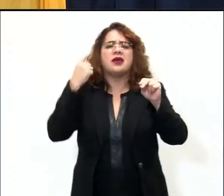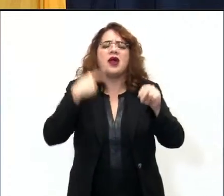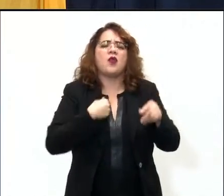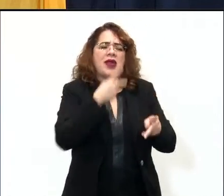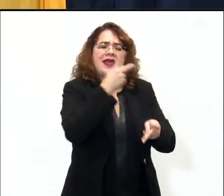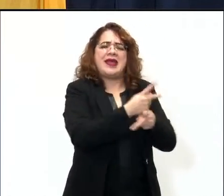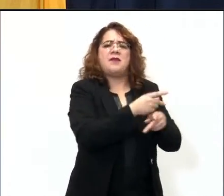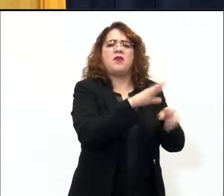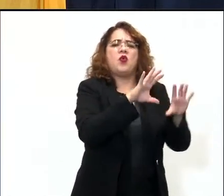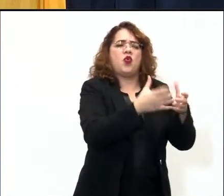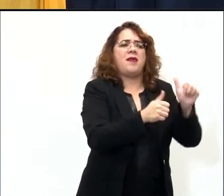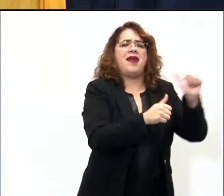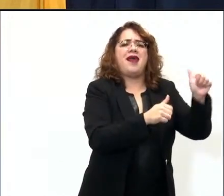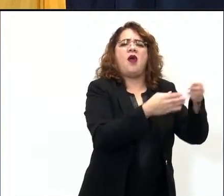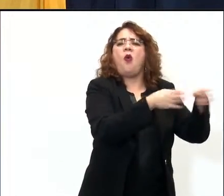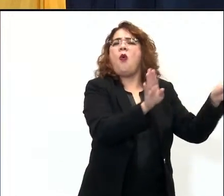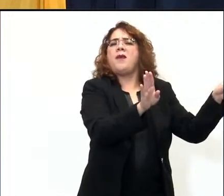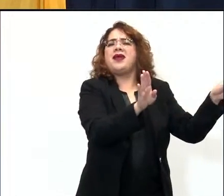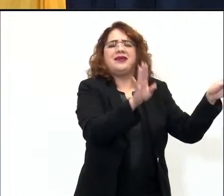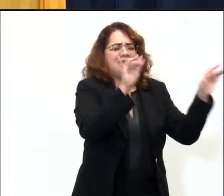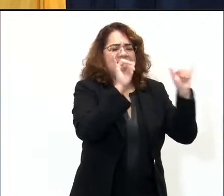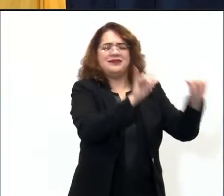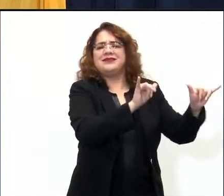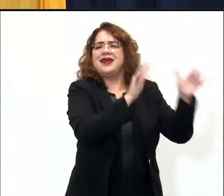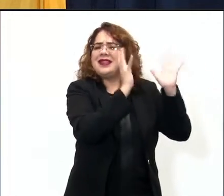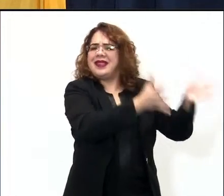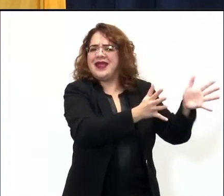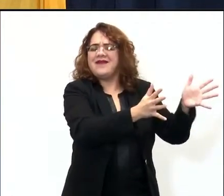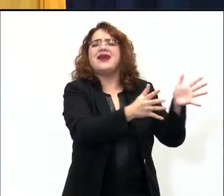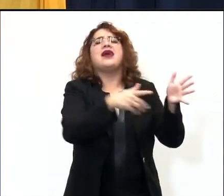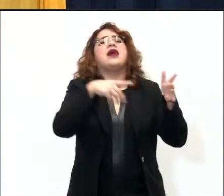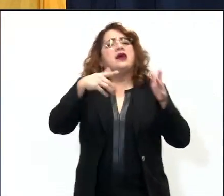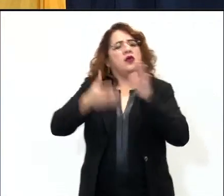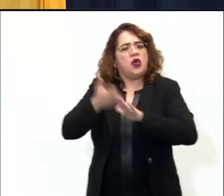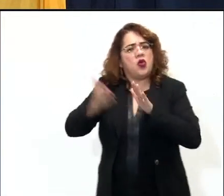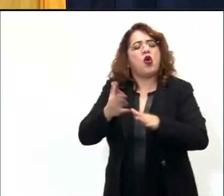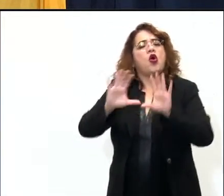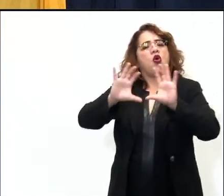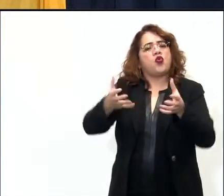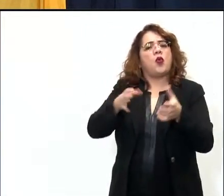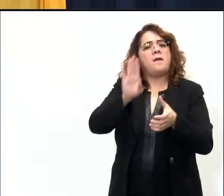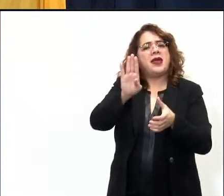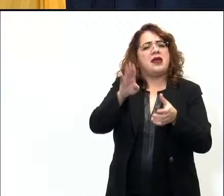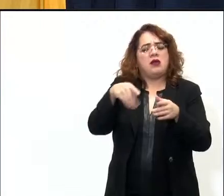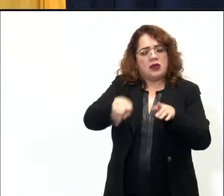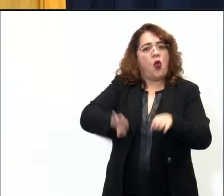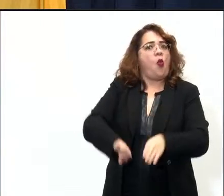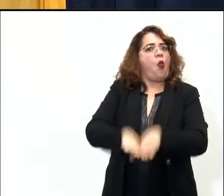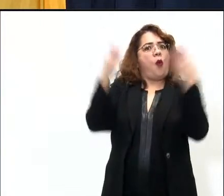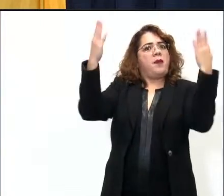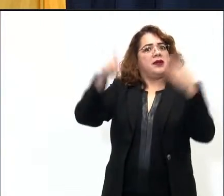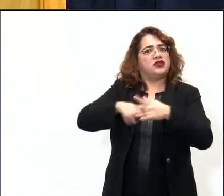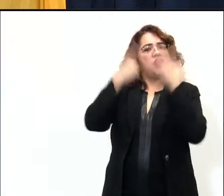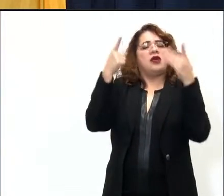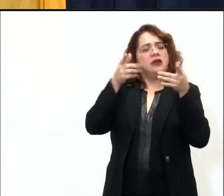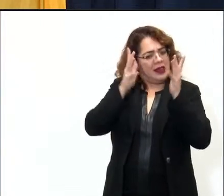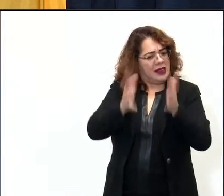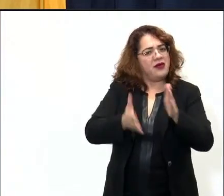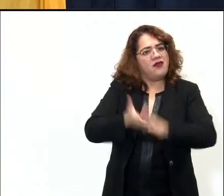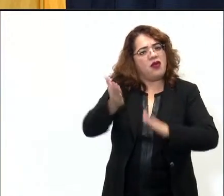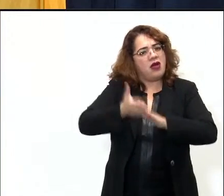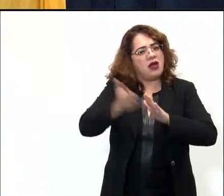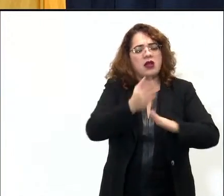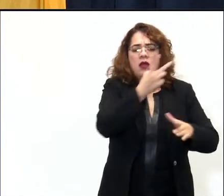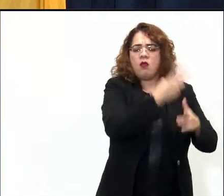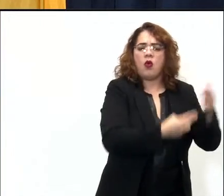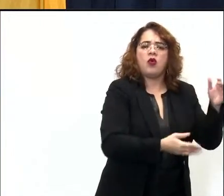A, that group doesn't close when Group B starts. You can still get your vaccine as we go into Group B or Group C. So that